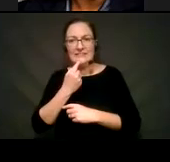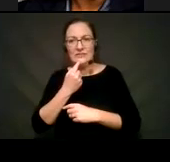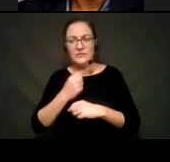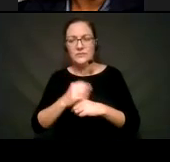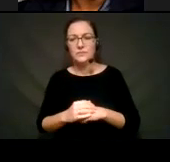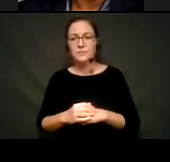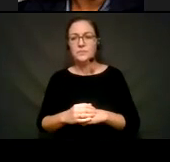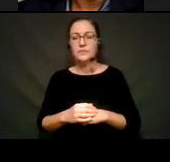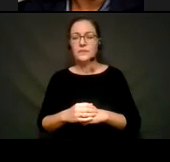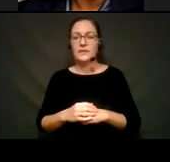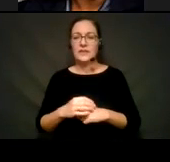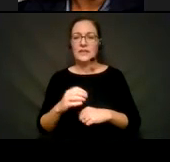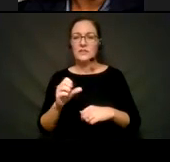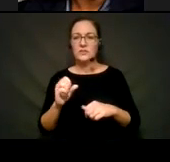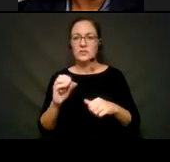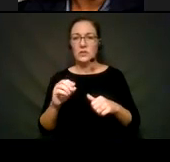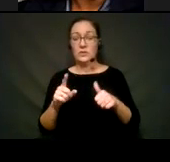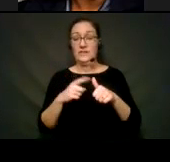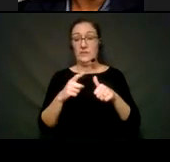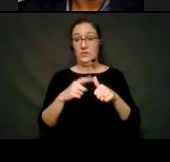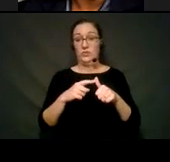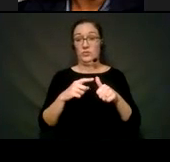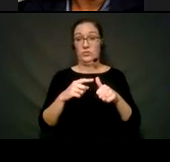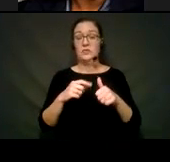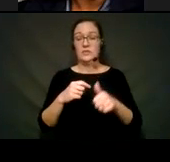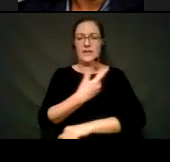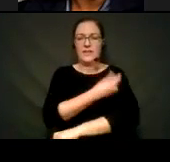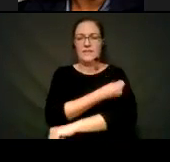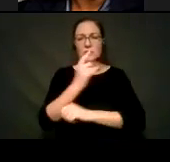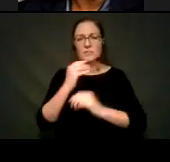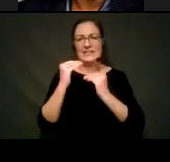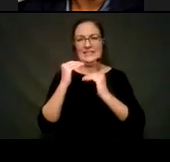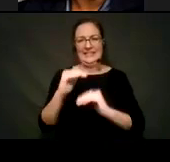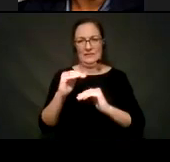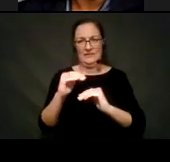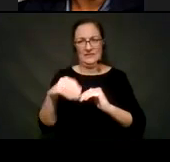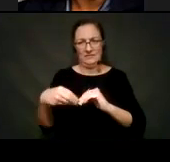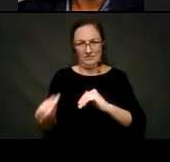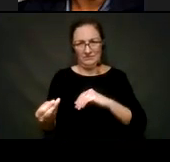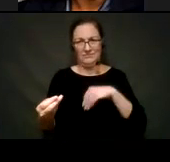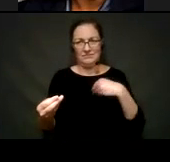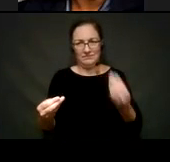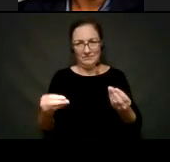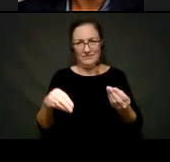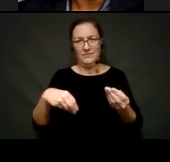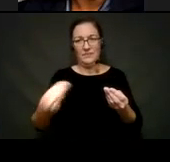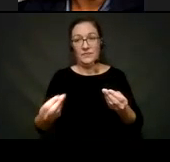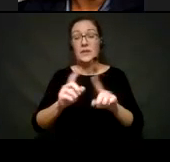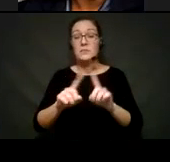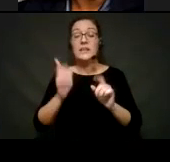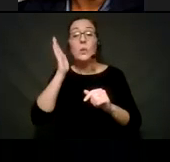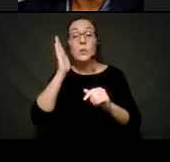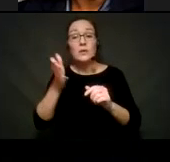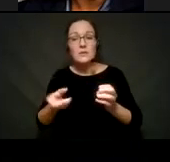So as at first, the vaccines will be limited, but the vaccine supply will increase, not only because the vaccines that are